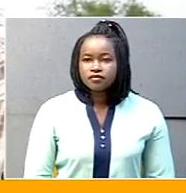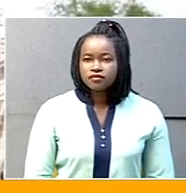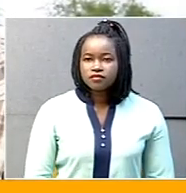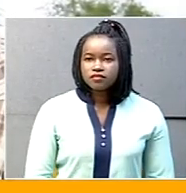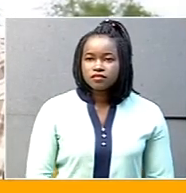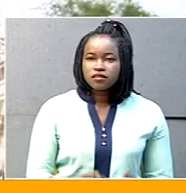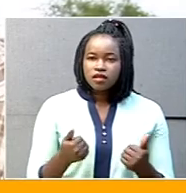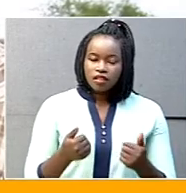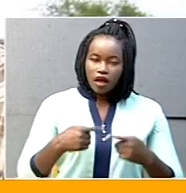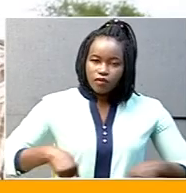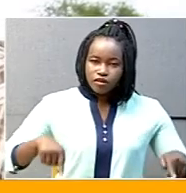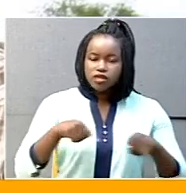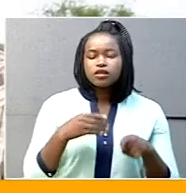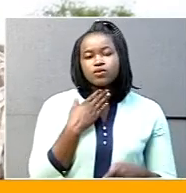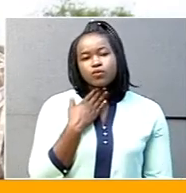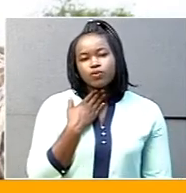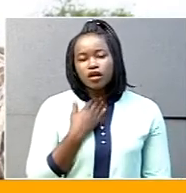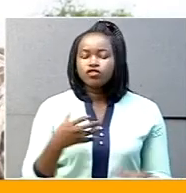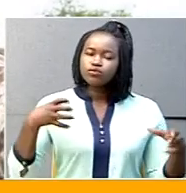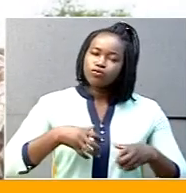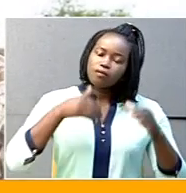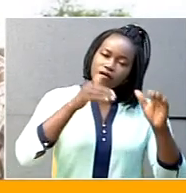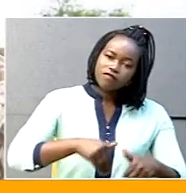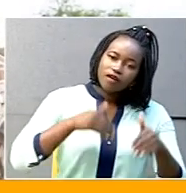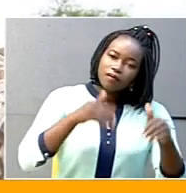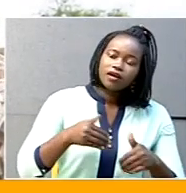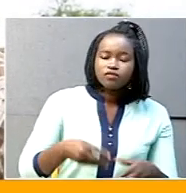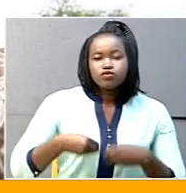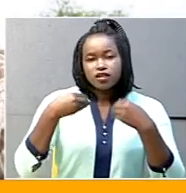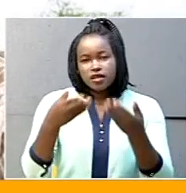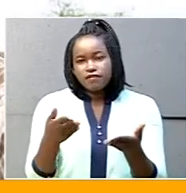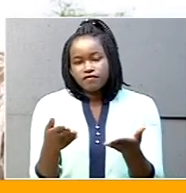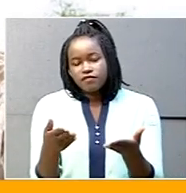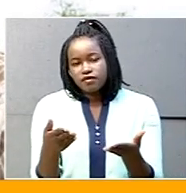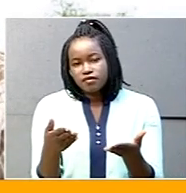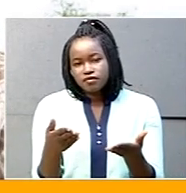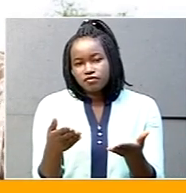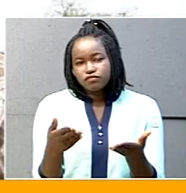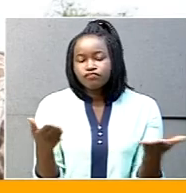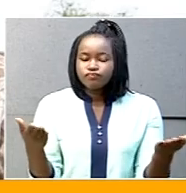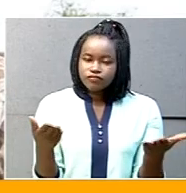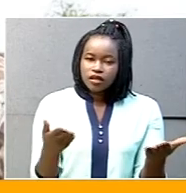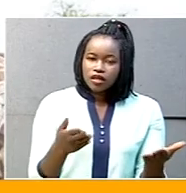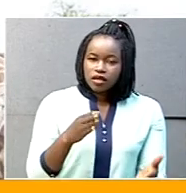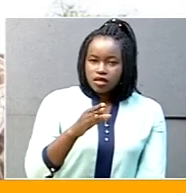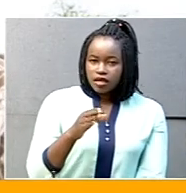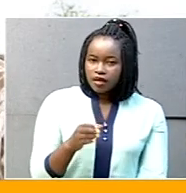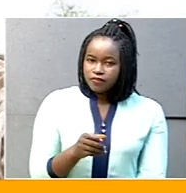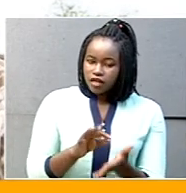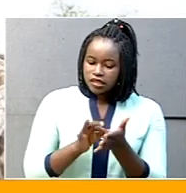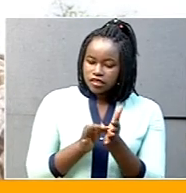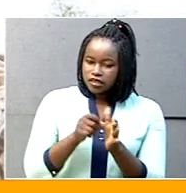avail farmers with the seed, Rhodes grass seed, so that they are able to